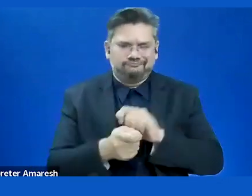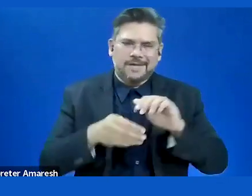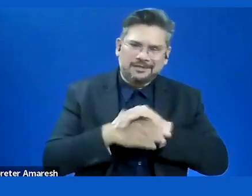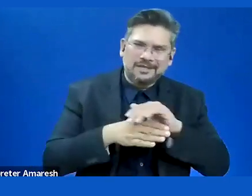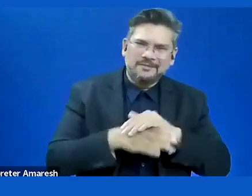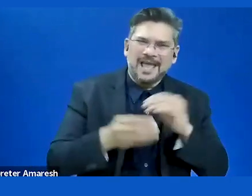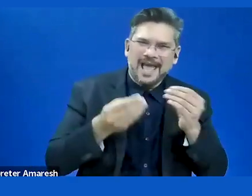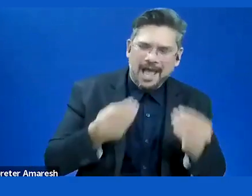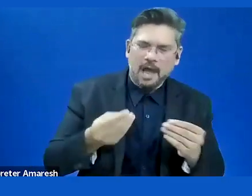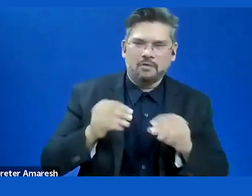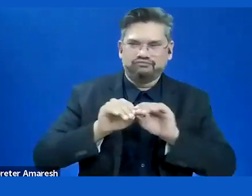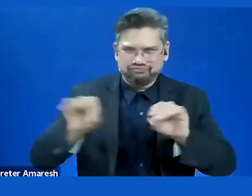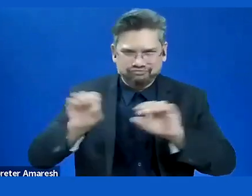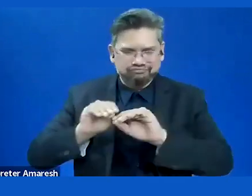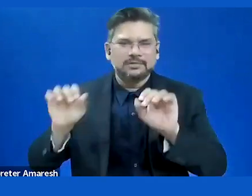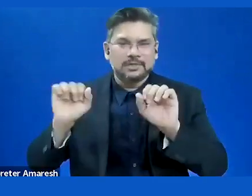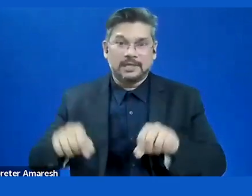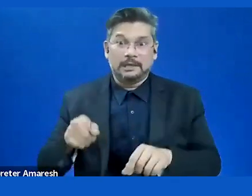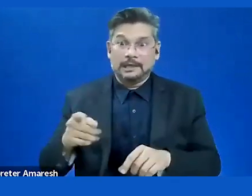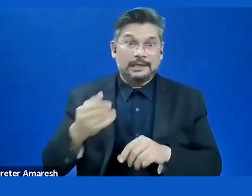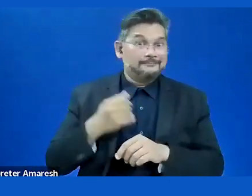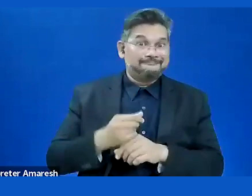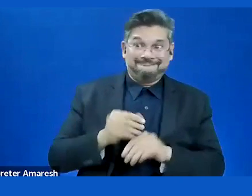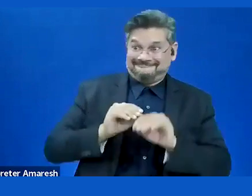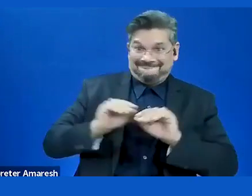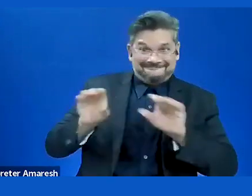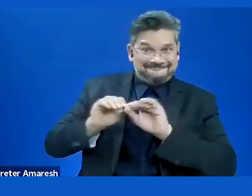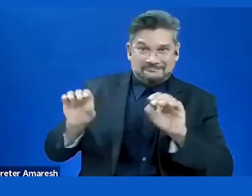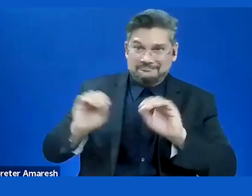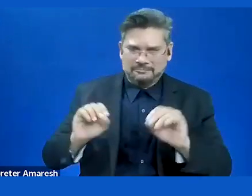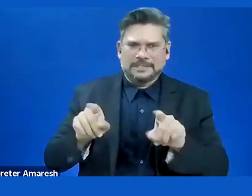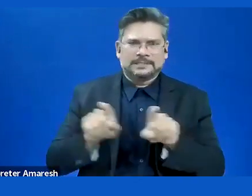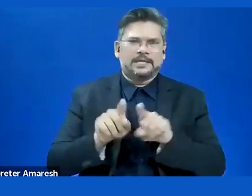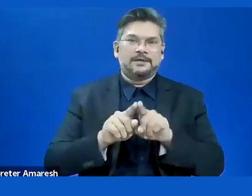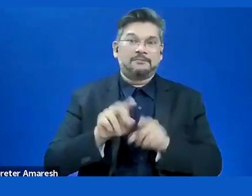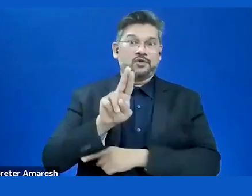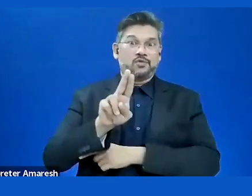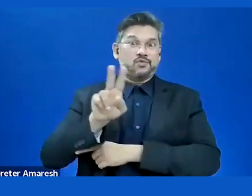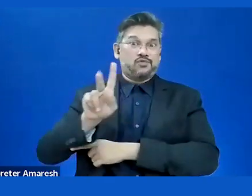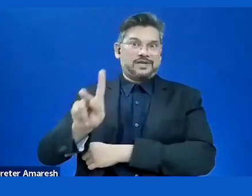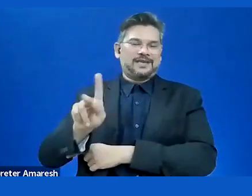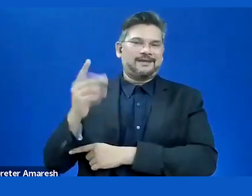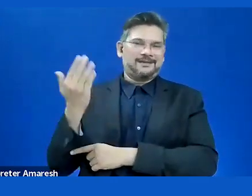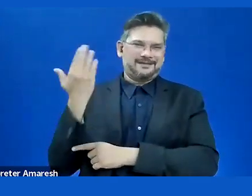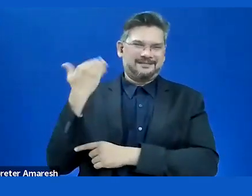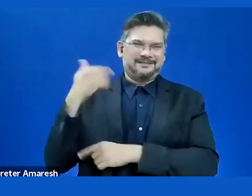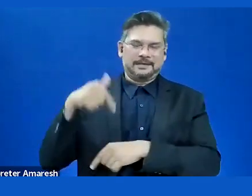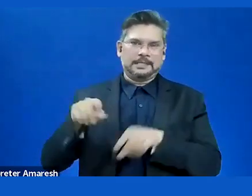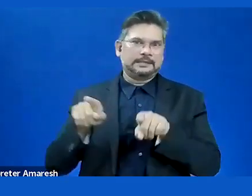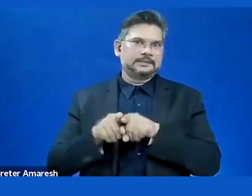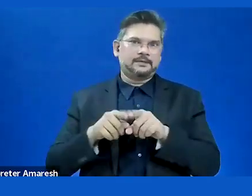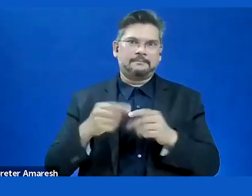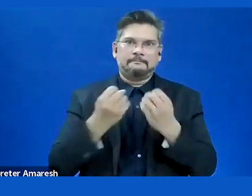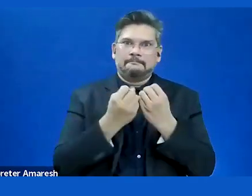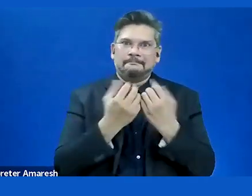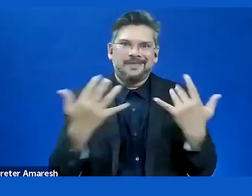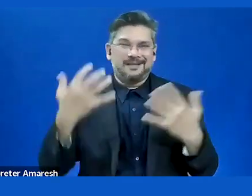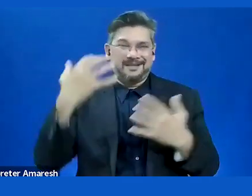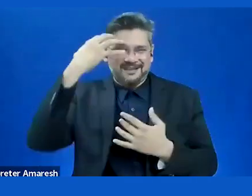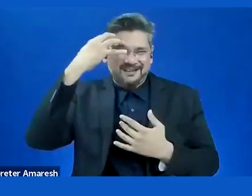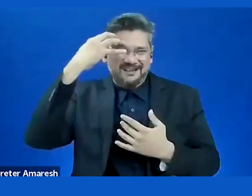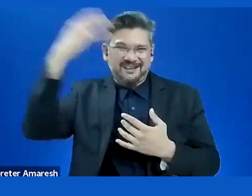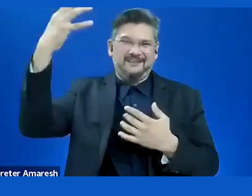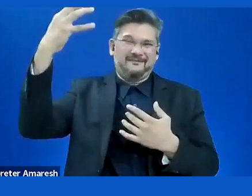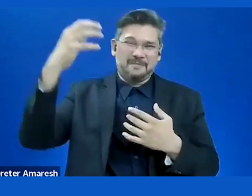seen recently in the UK, is, very large government organization, I'm not sure, were they not aware